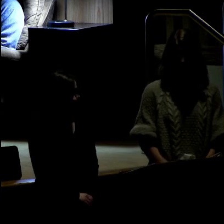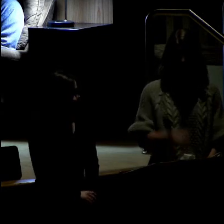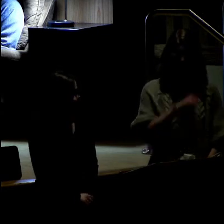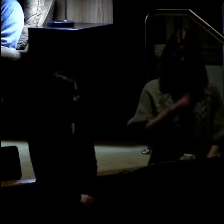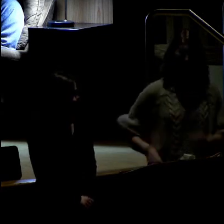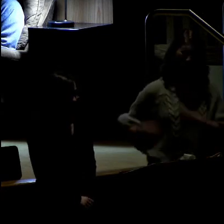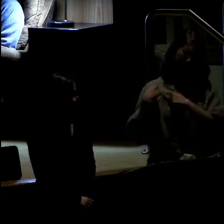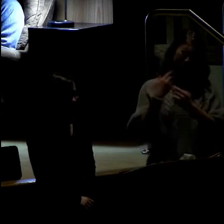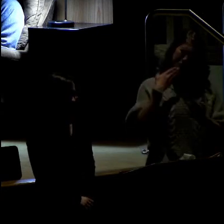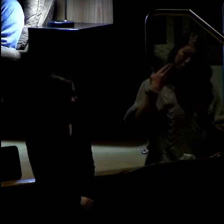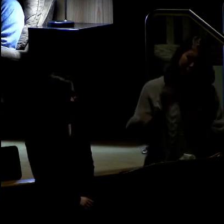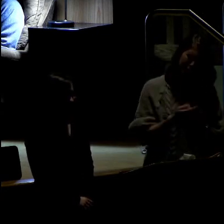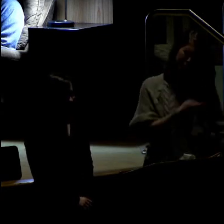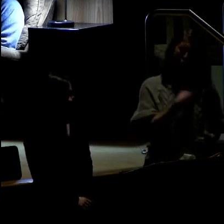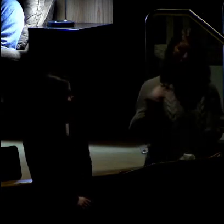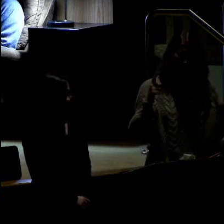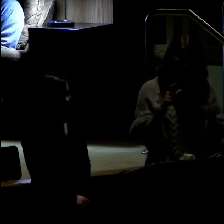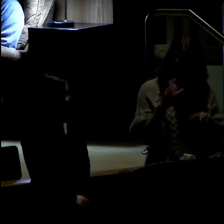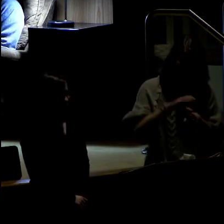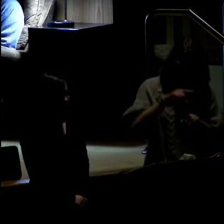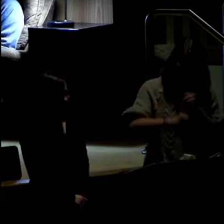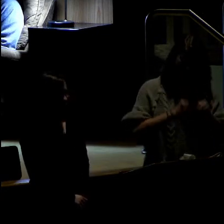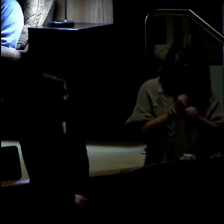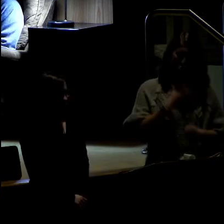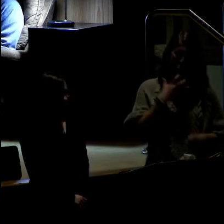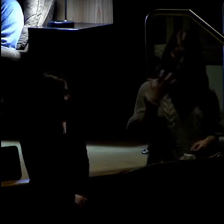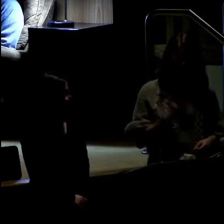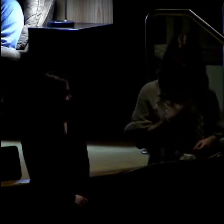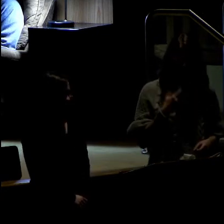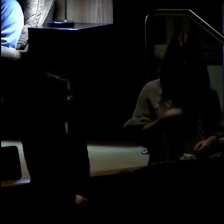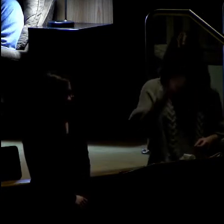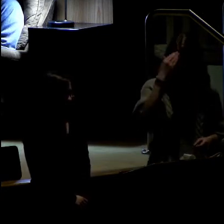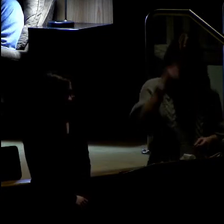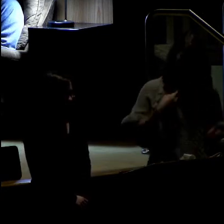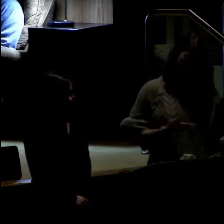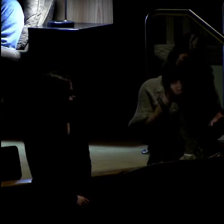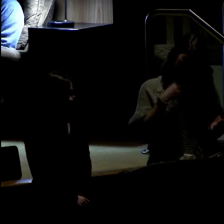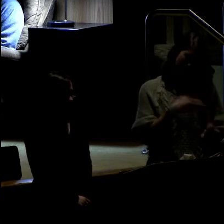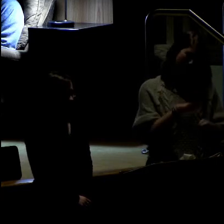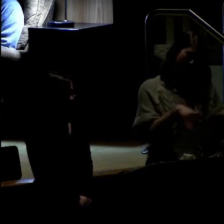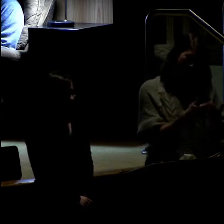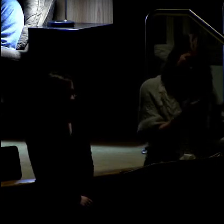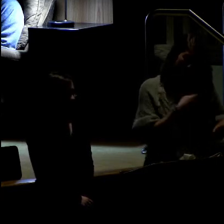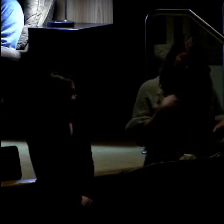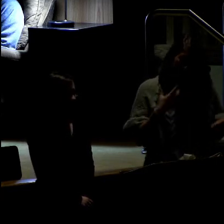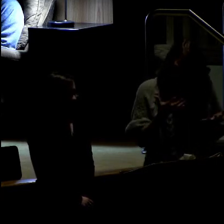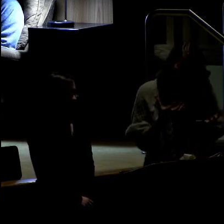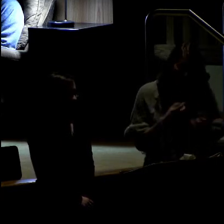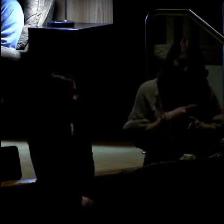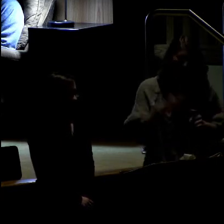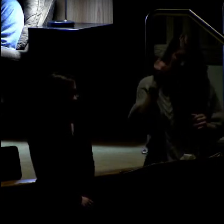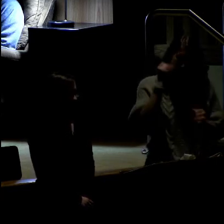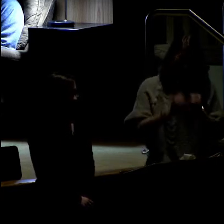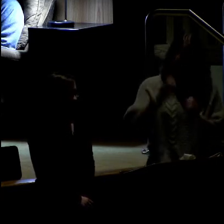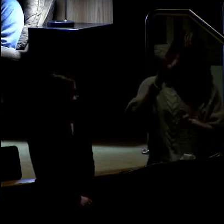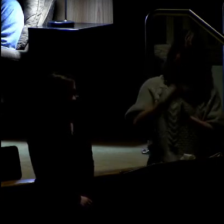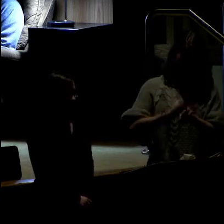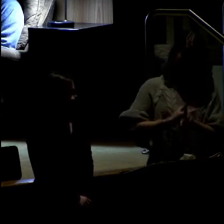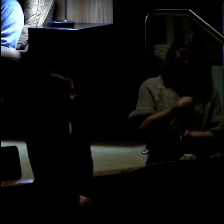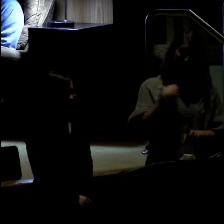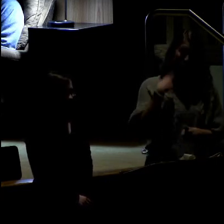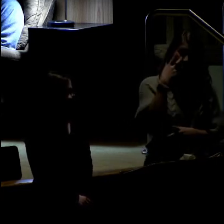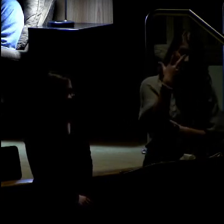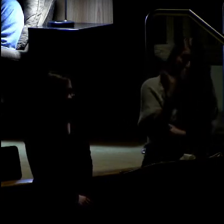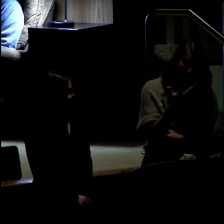The Lord has been mighty good to our little church this year, hasn't he? I know we may not have all the things we'd like to have, but in just the last 6 months, we've seen